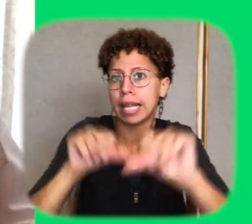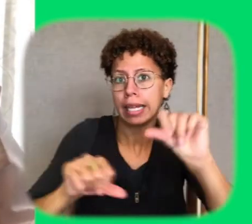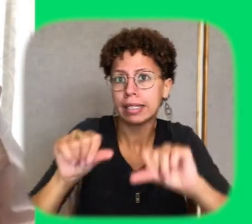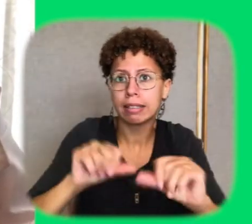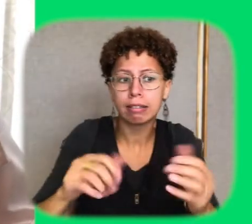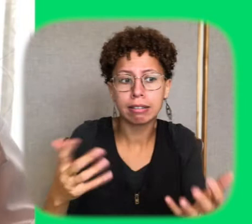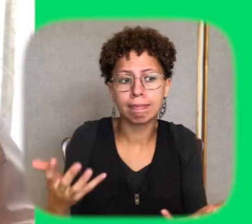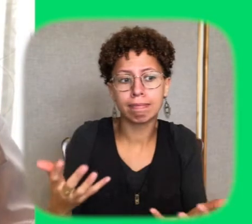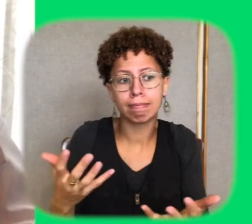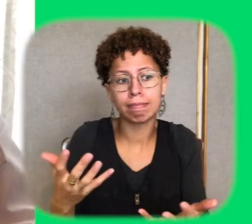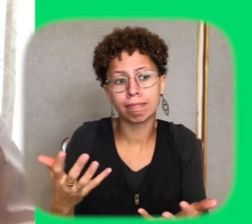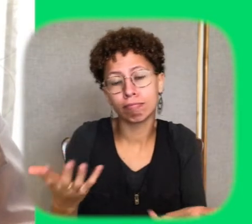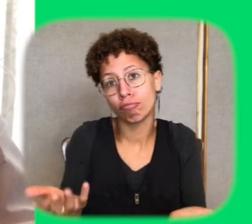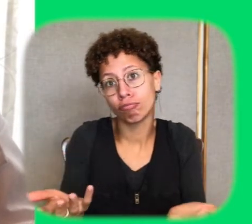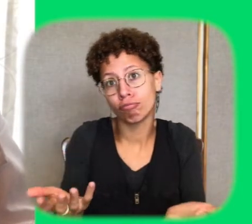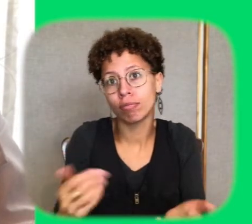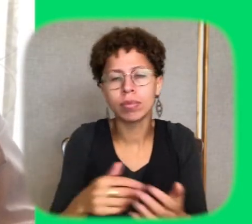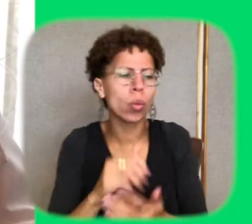What else? And